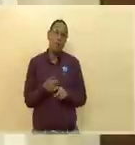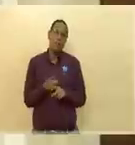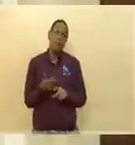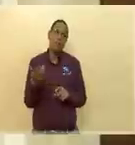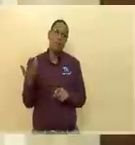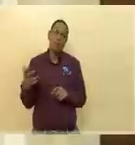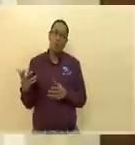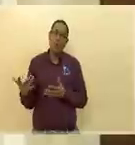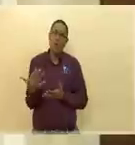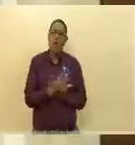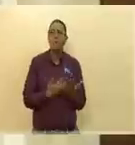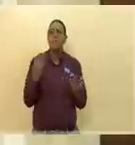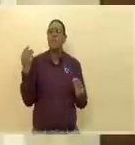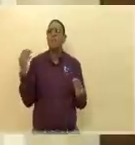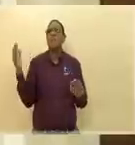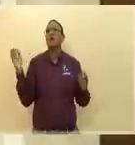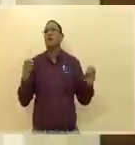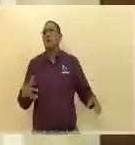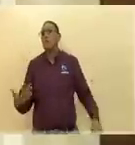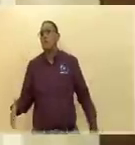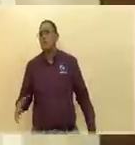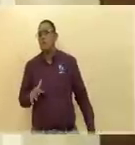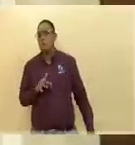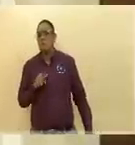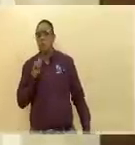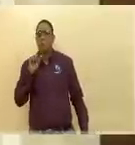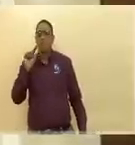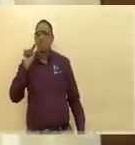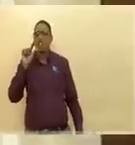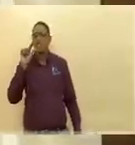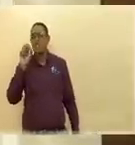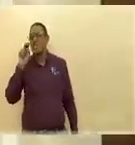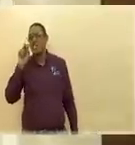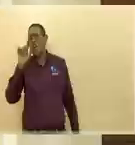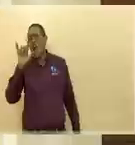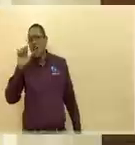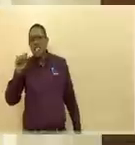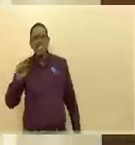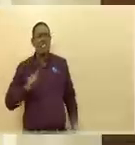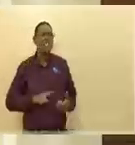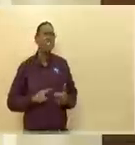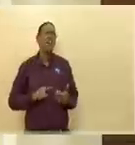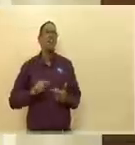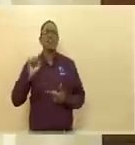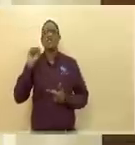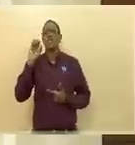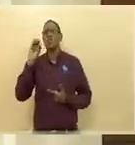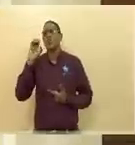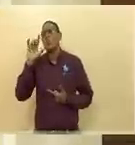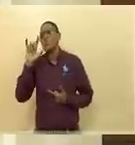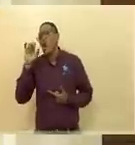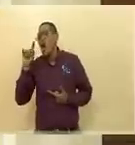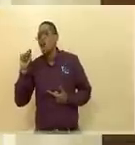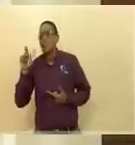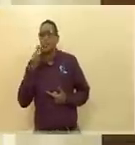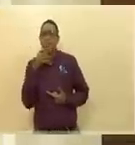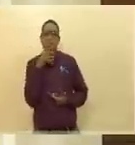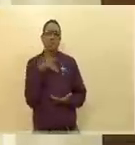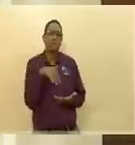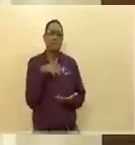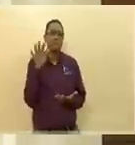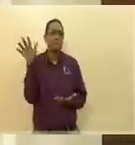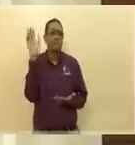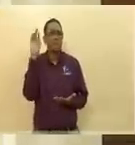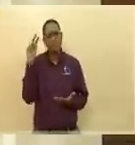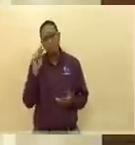incredible collection of information. Genealogists and sociologists and all kinds of people would